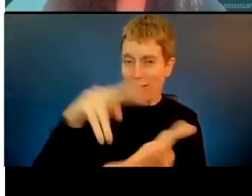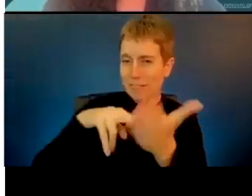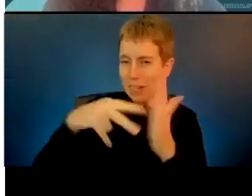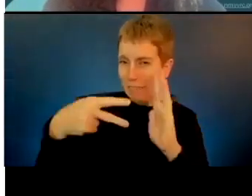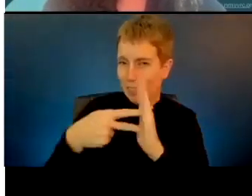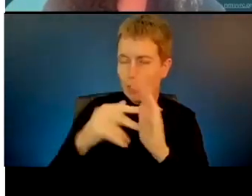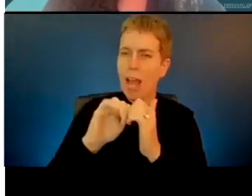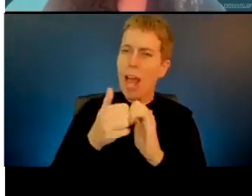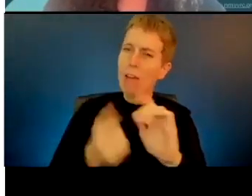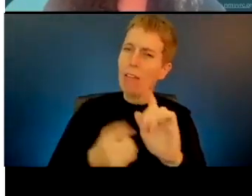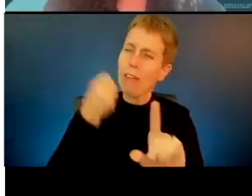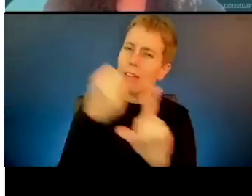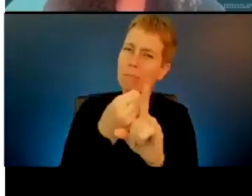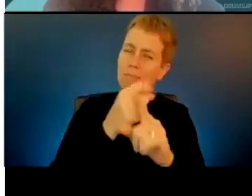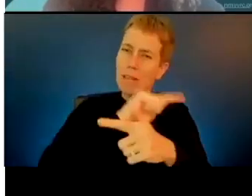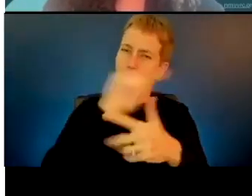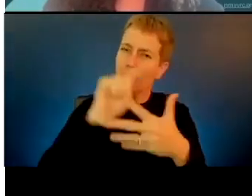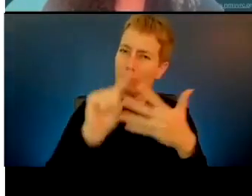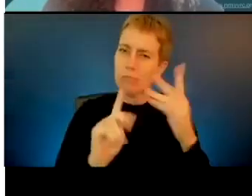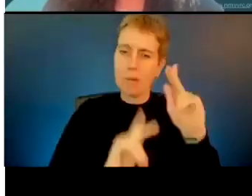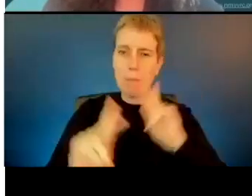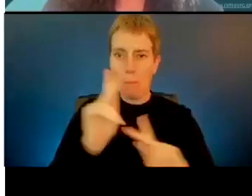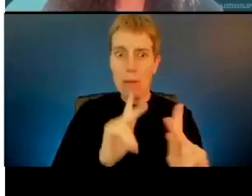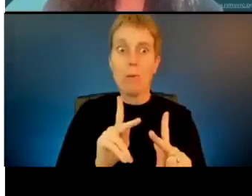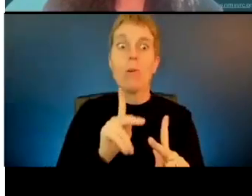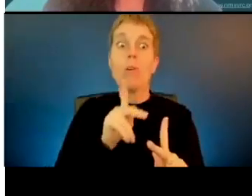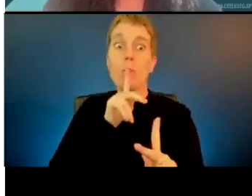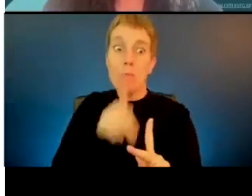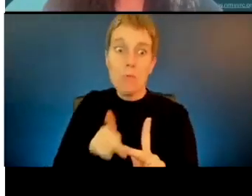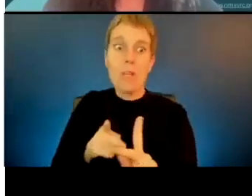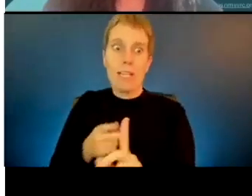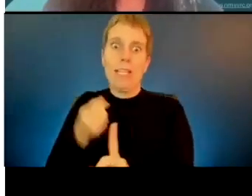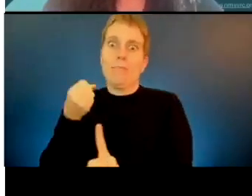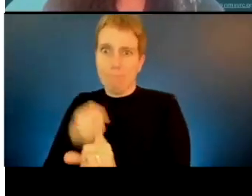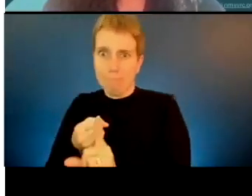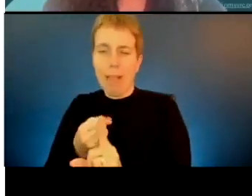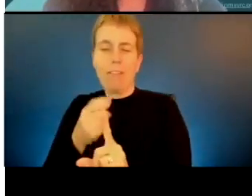who experience mass violence incidents specifically.